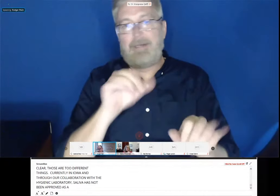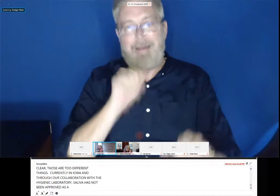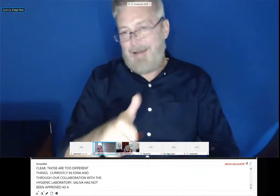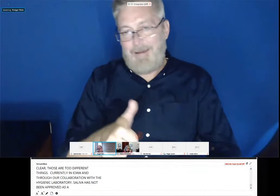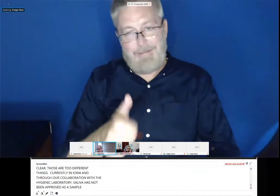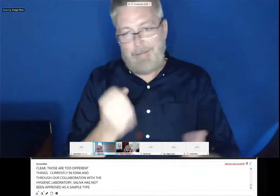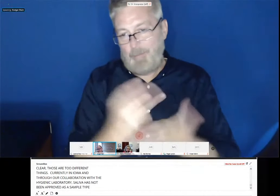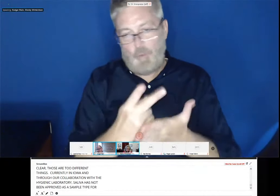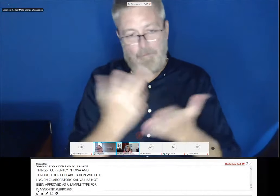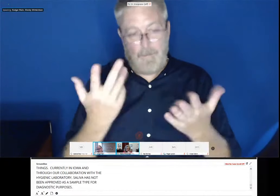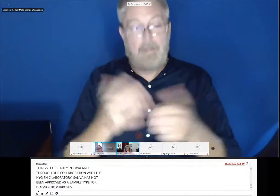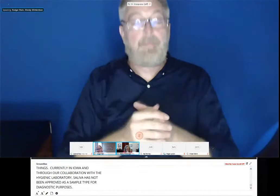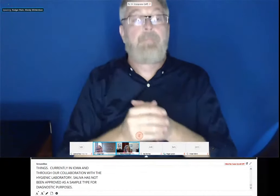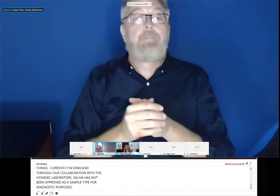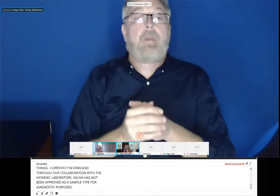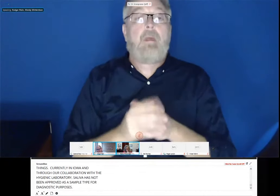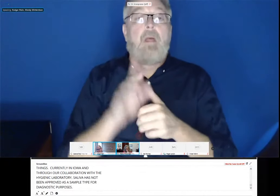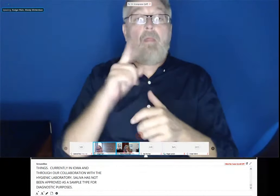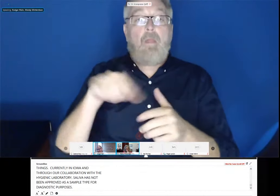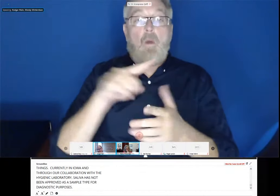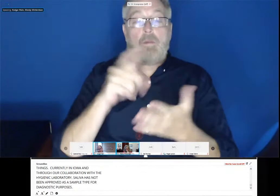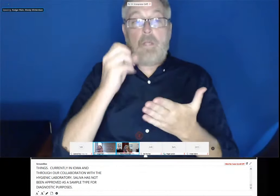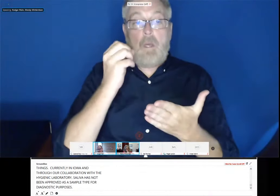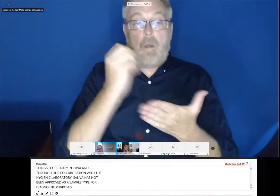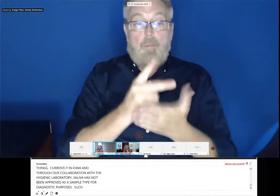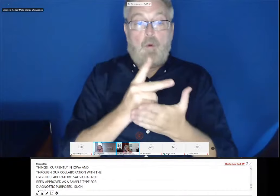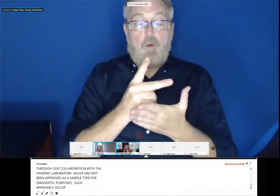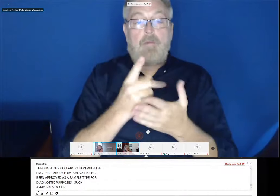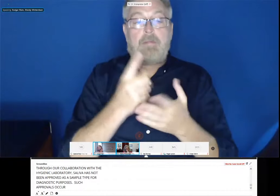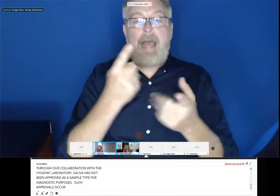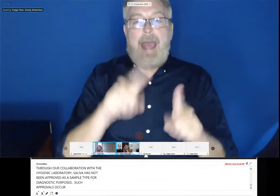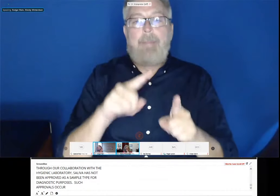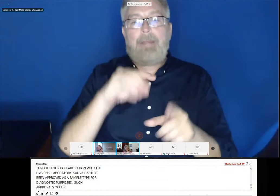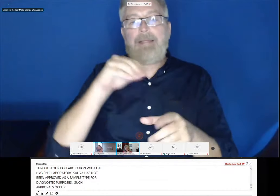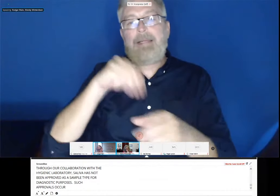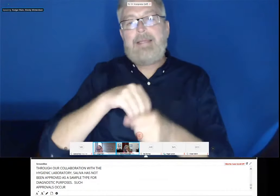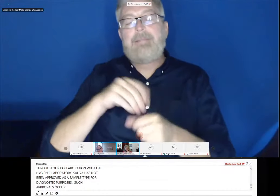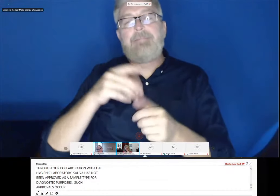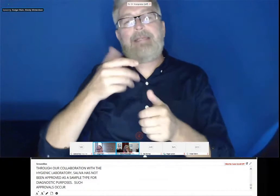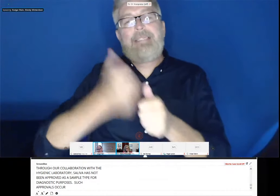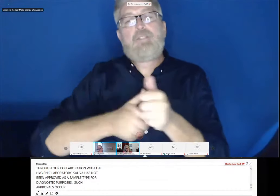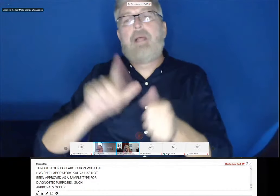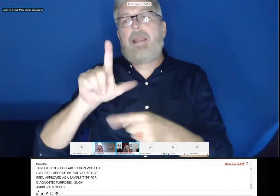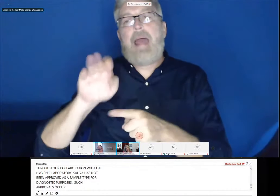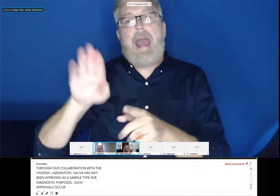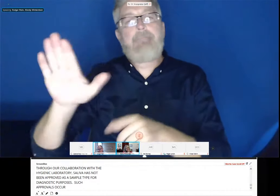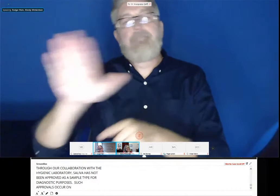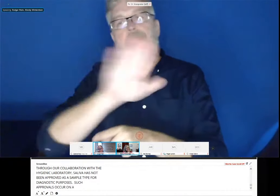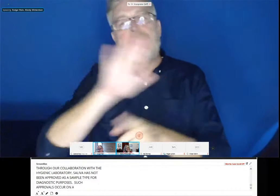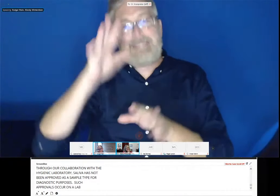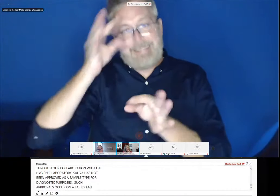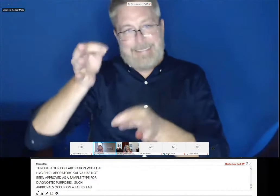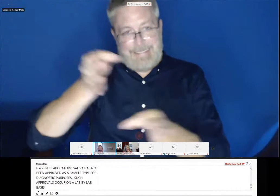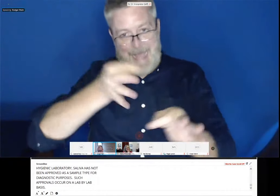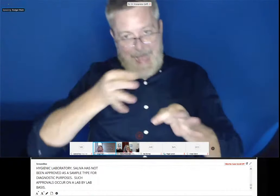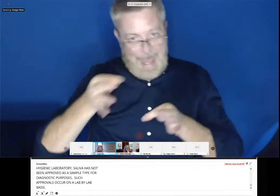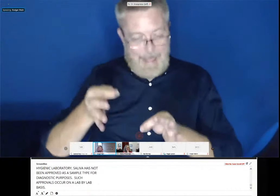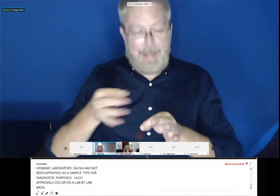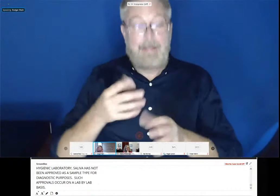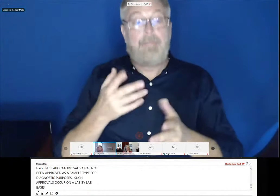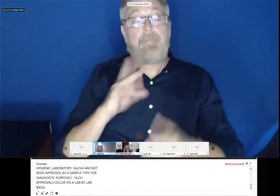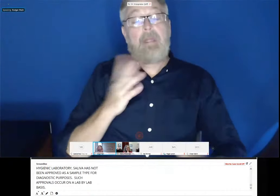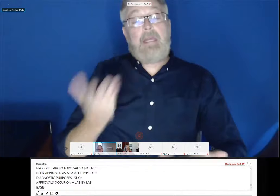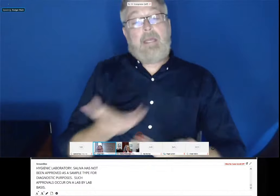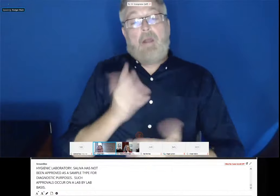and such approvals occur on a lab by lab basis. At Iowa State, what we're